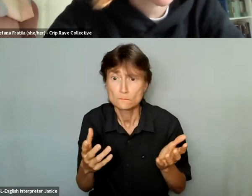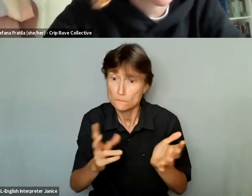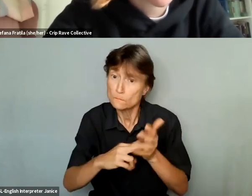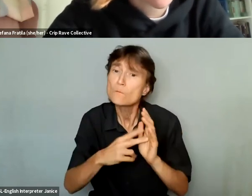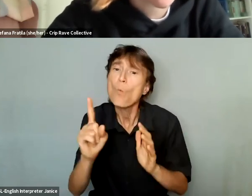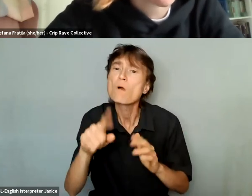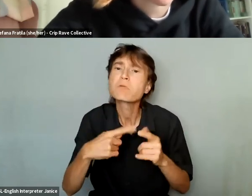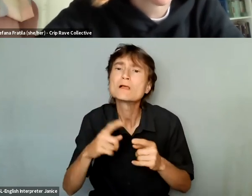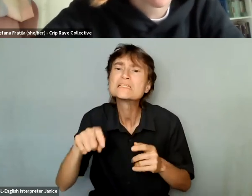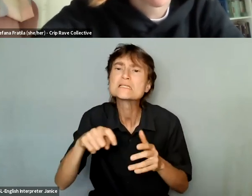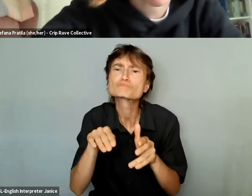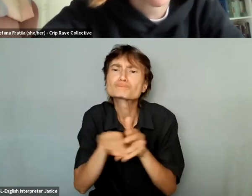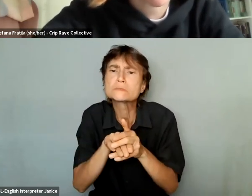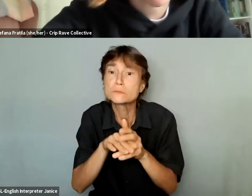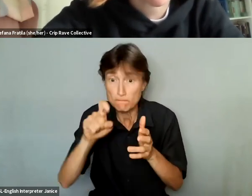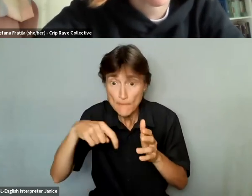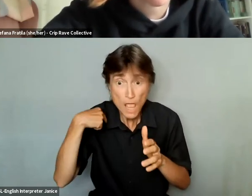space.